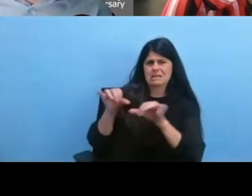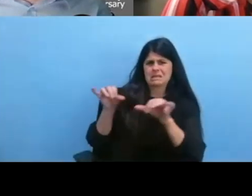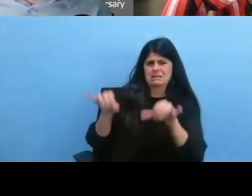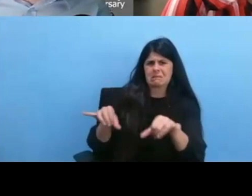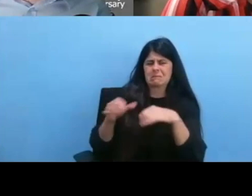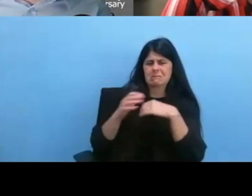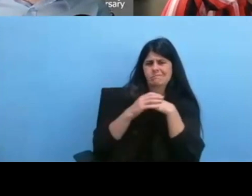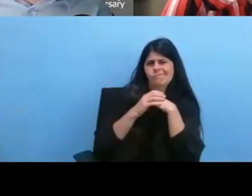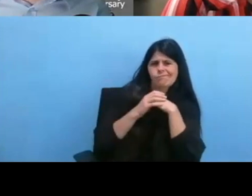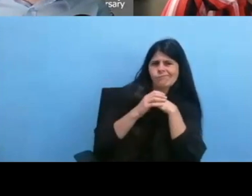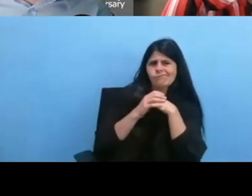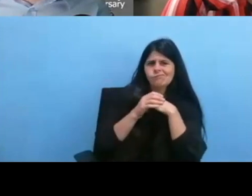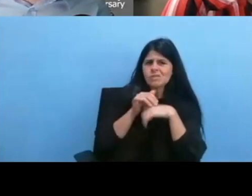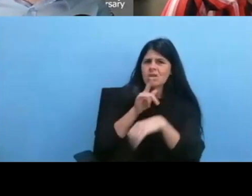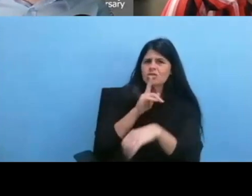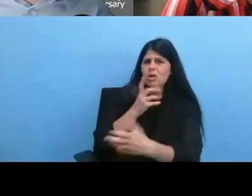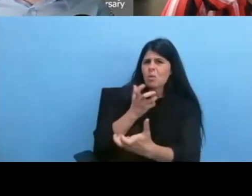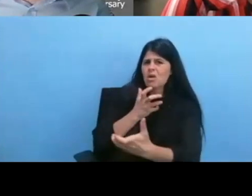kind of pursue that.